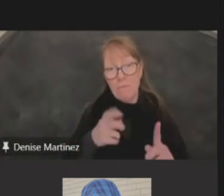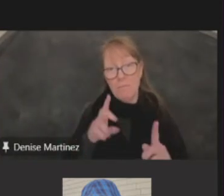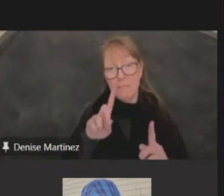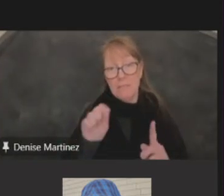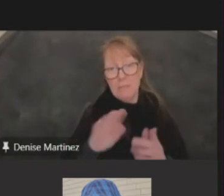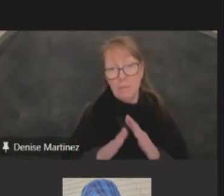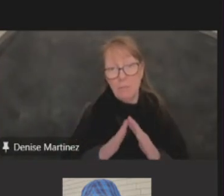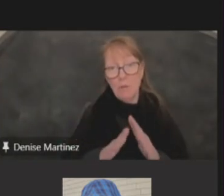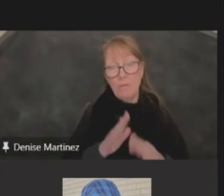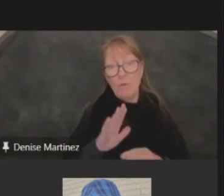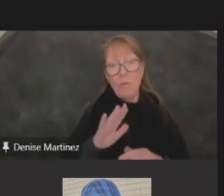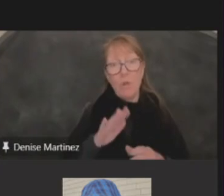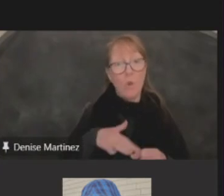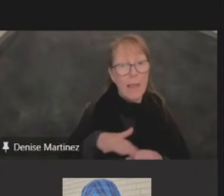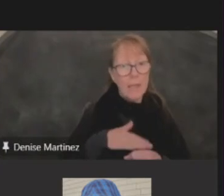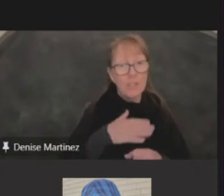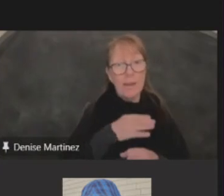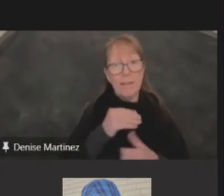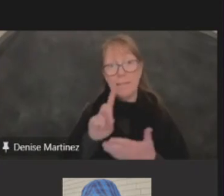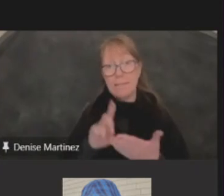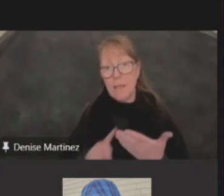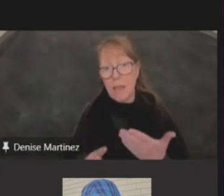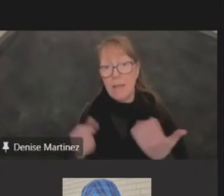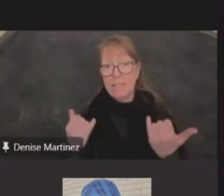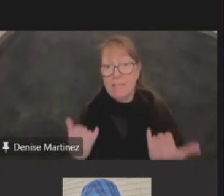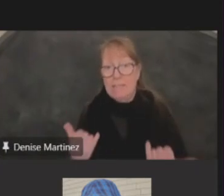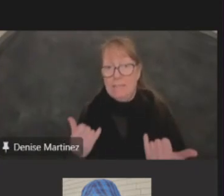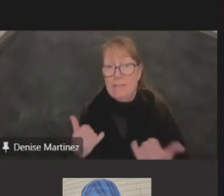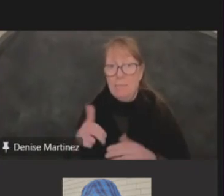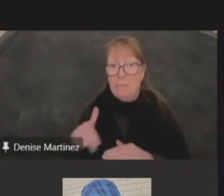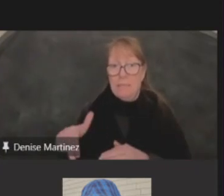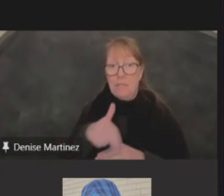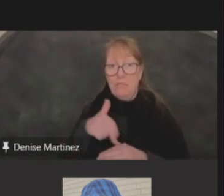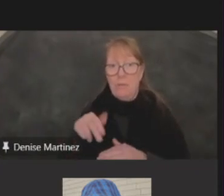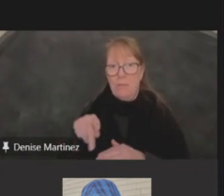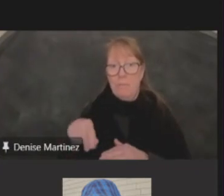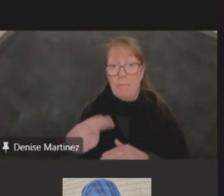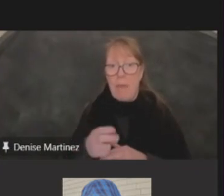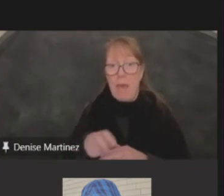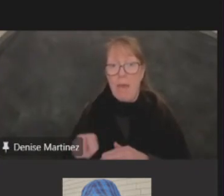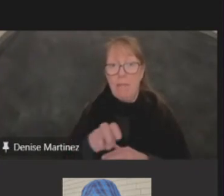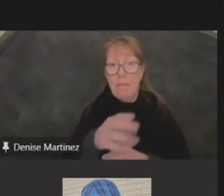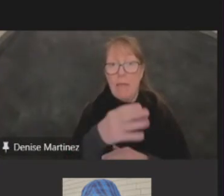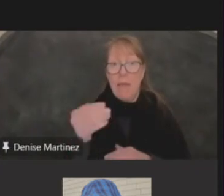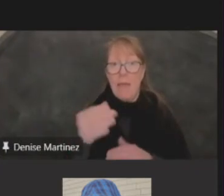and design of existing and new pedestrian paths and other neighborhood improvements.